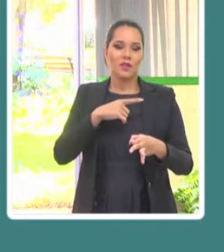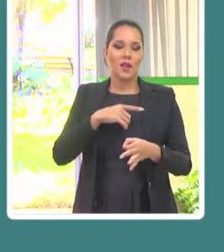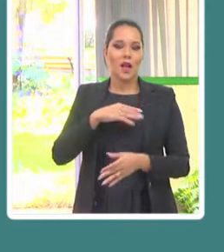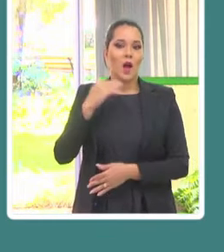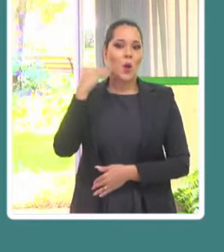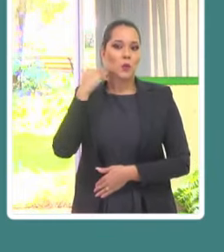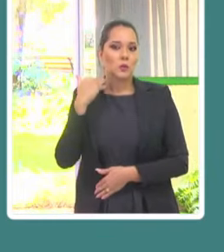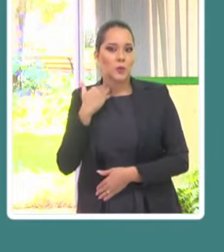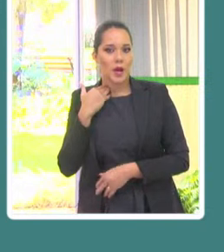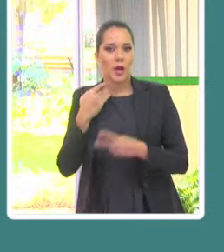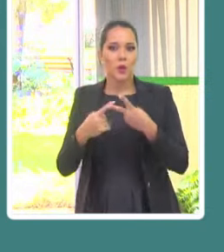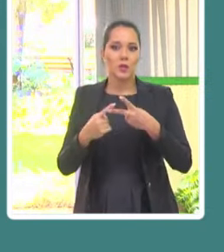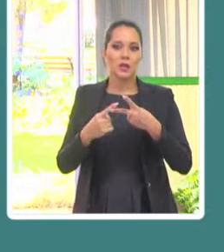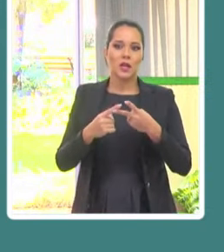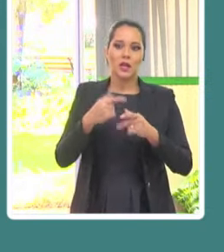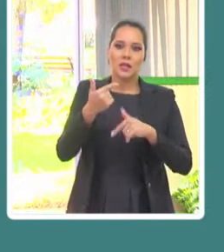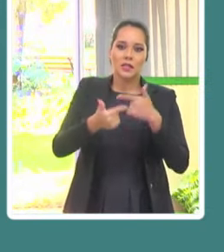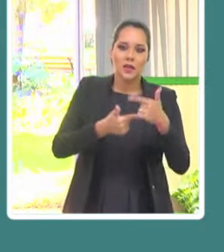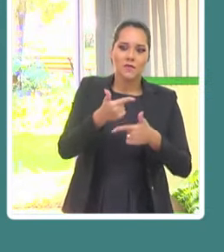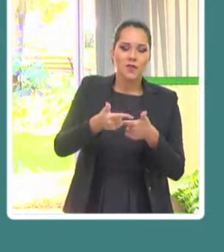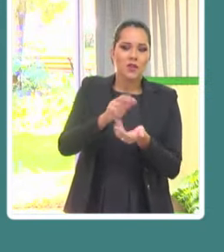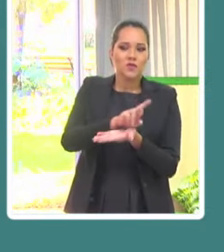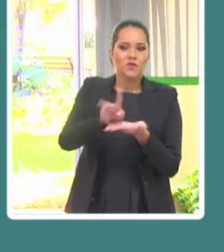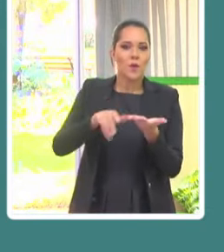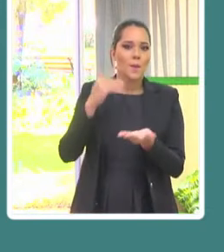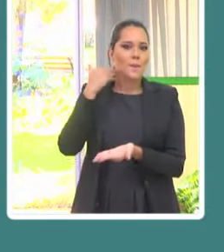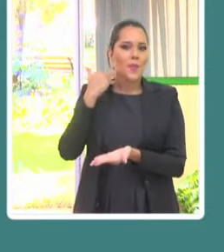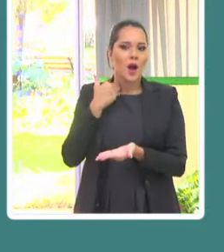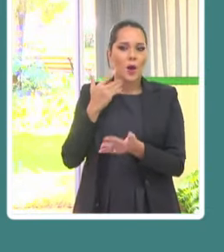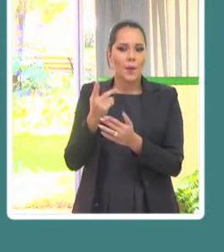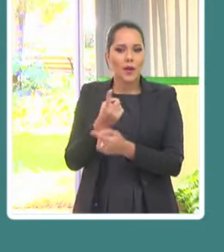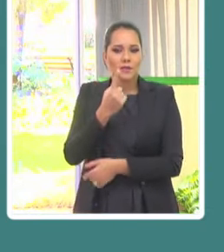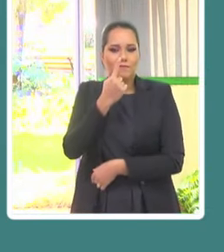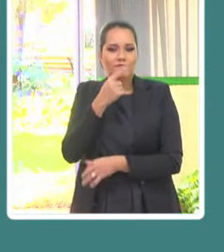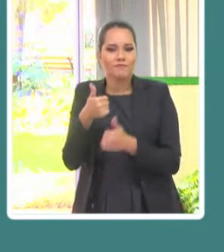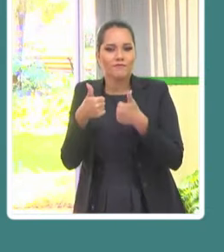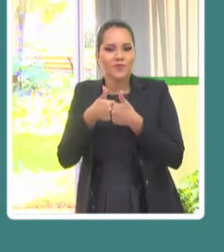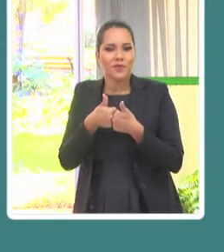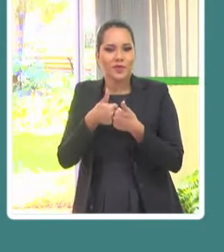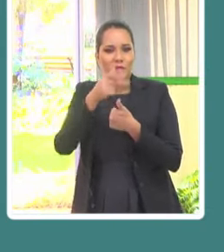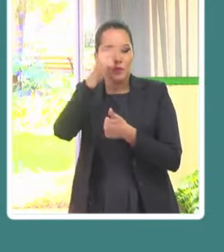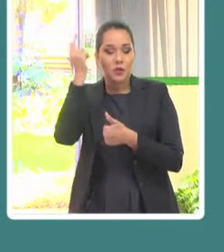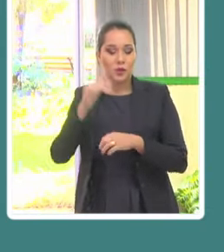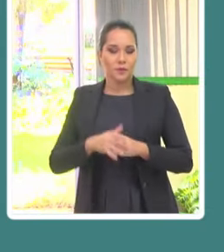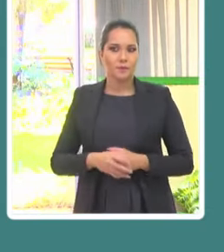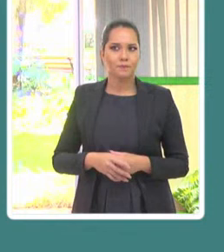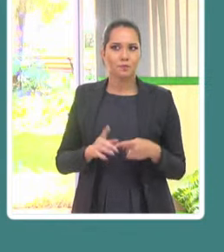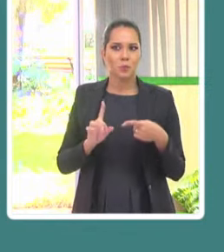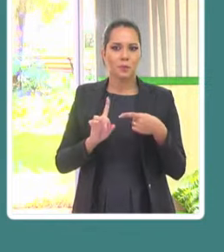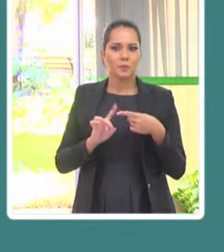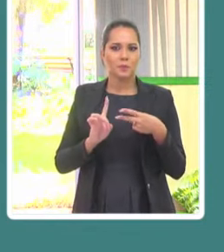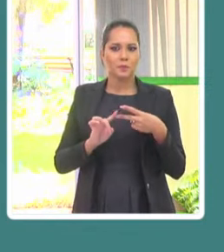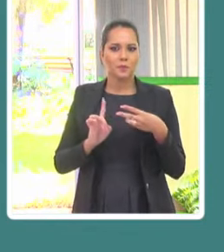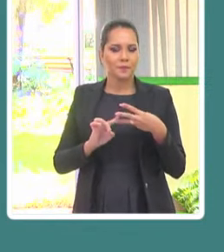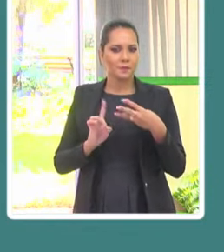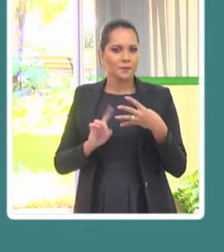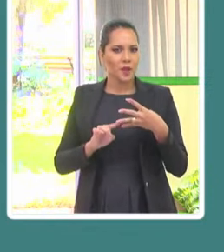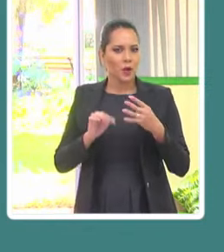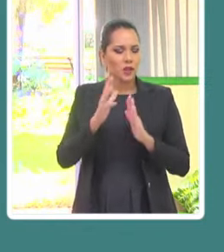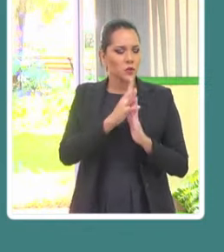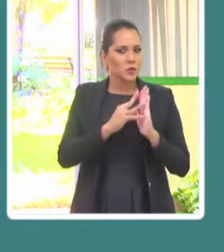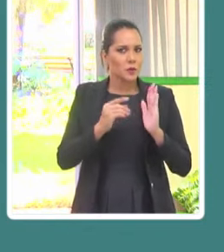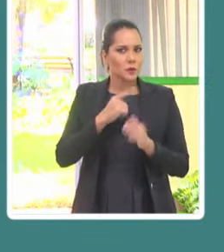closer to the people. Now, these four, I think, inspired us to say, what do we